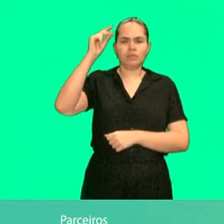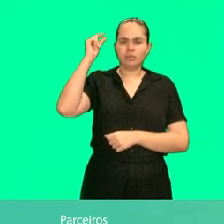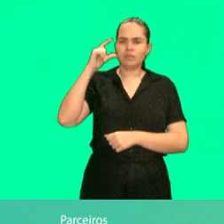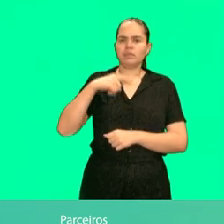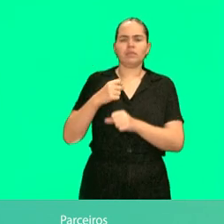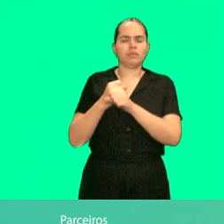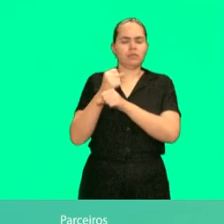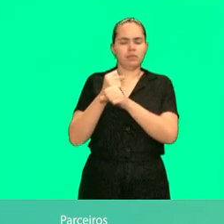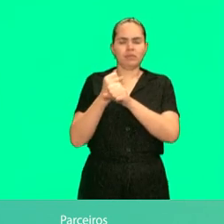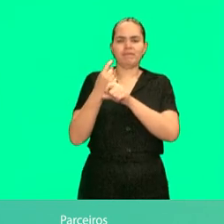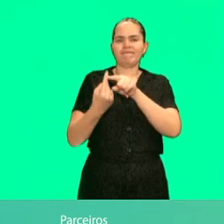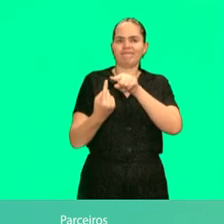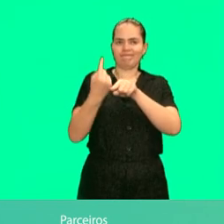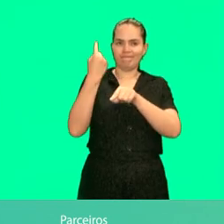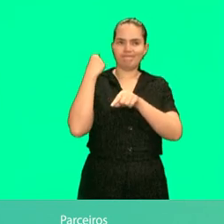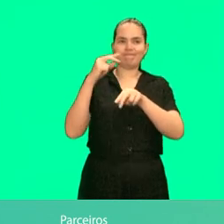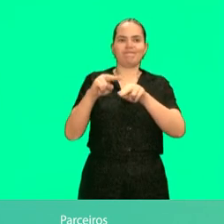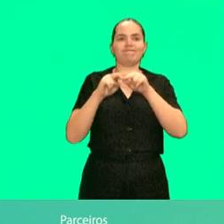1520, well,